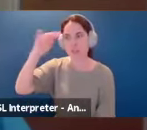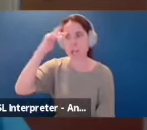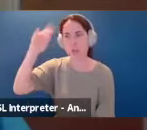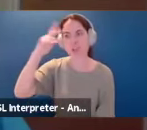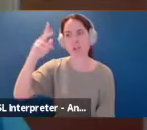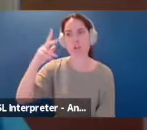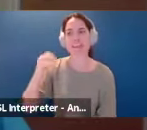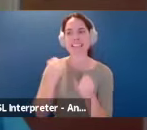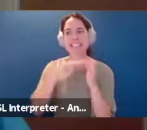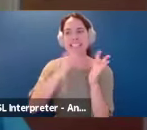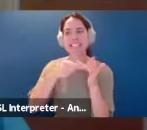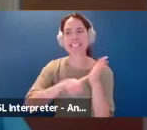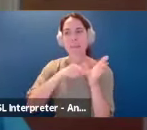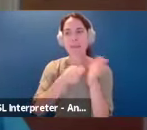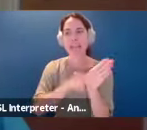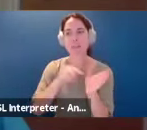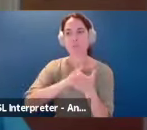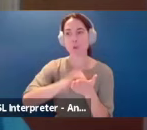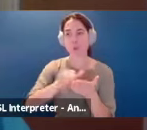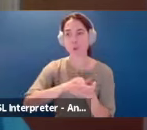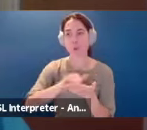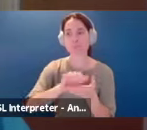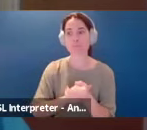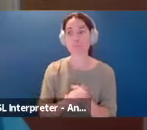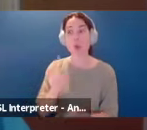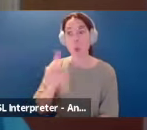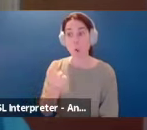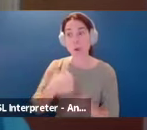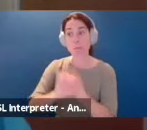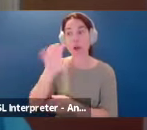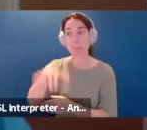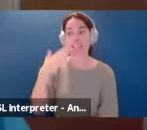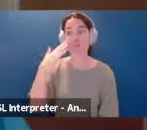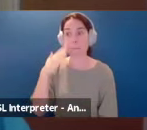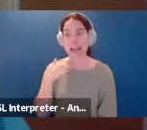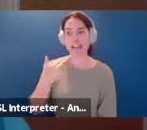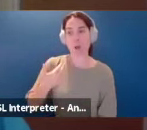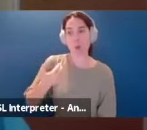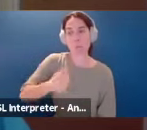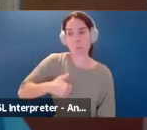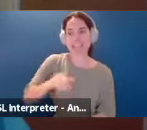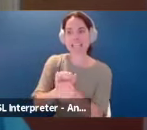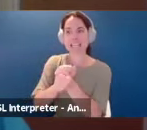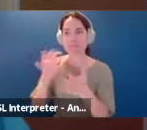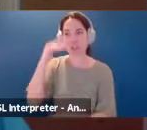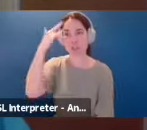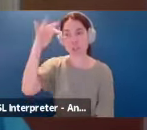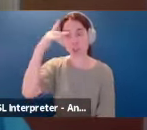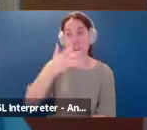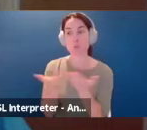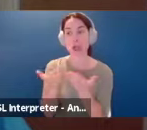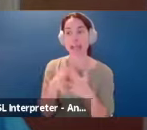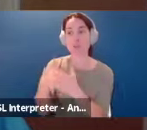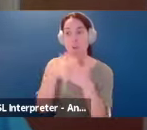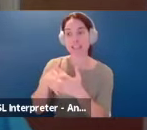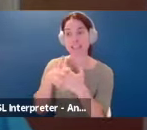in chaplaincy at the jewish theological seminary across the street upayadi was born in two was